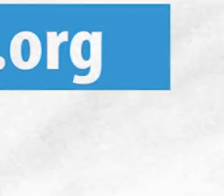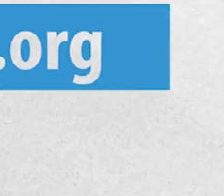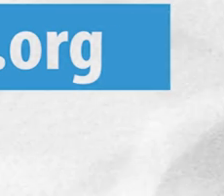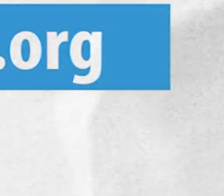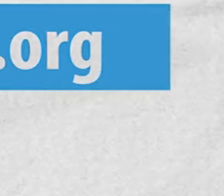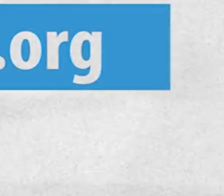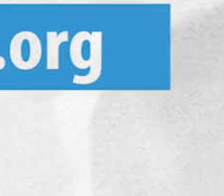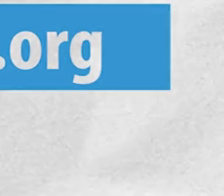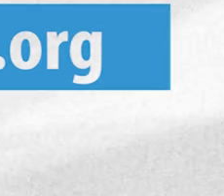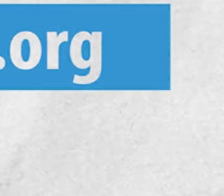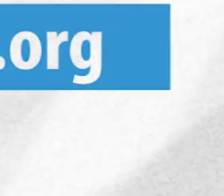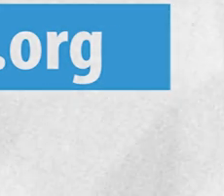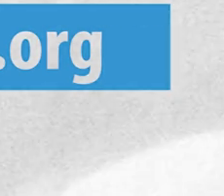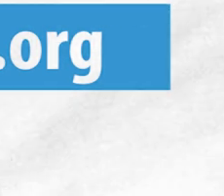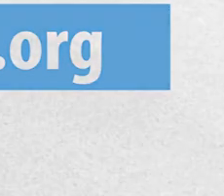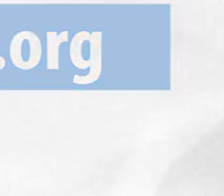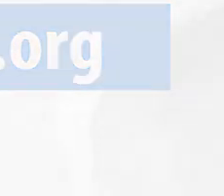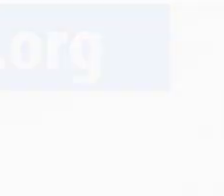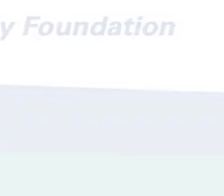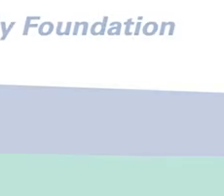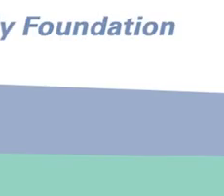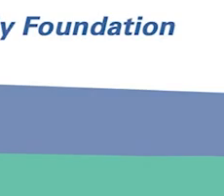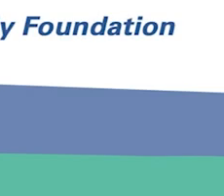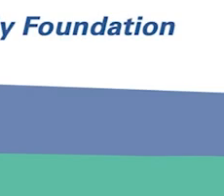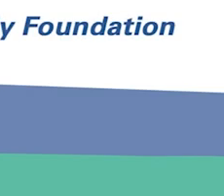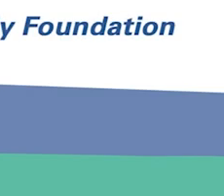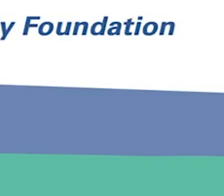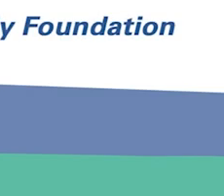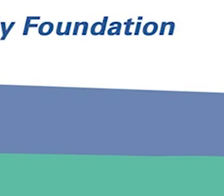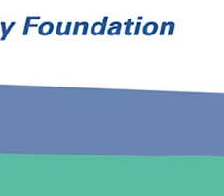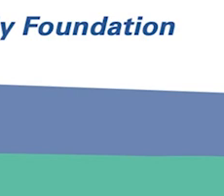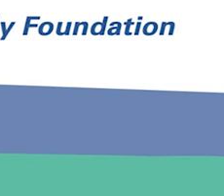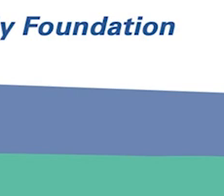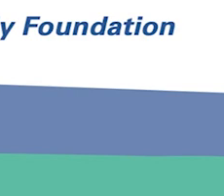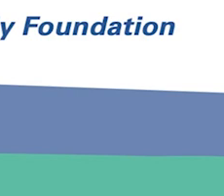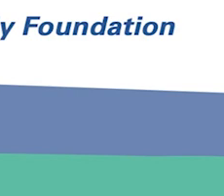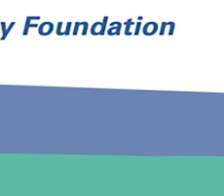Club on the Telling Tales website? Thank you for joining us. See you again.